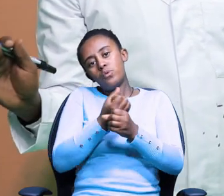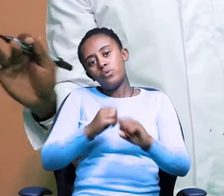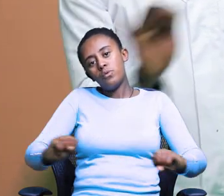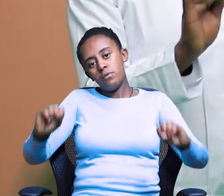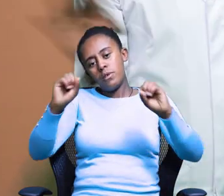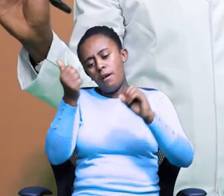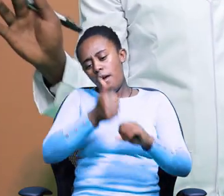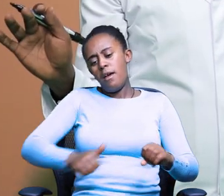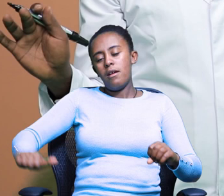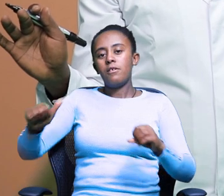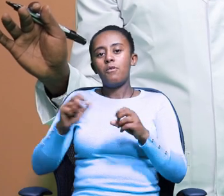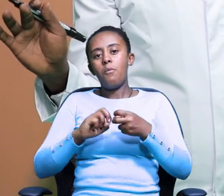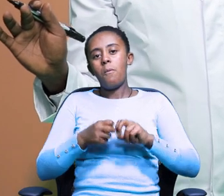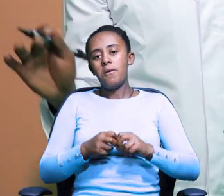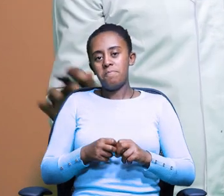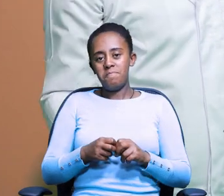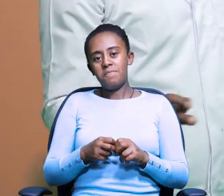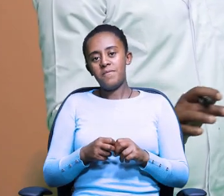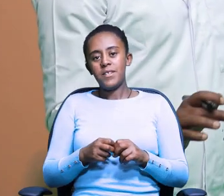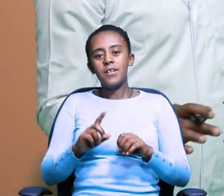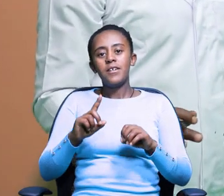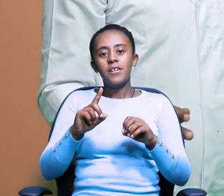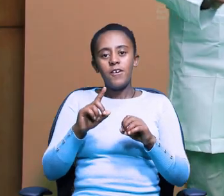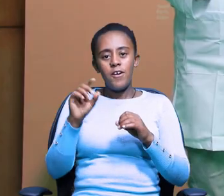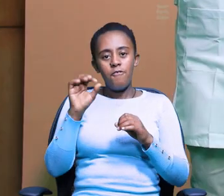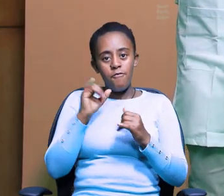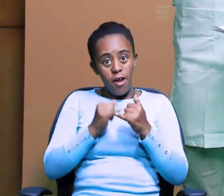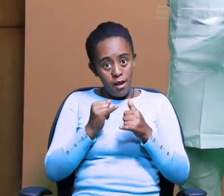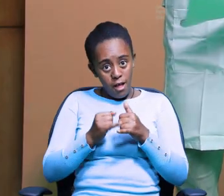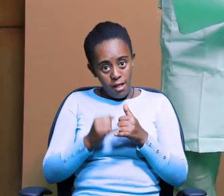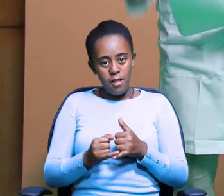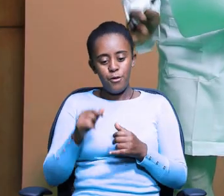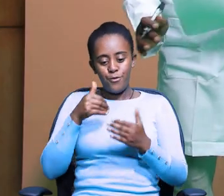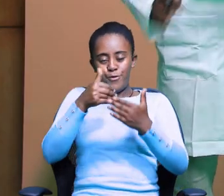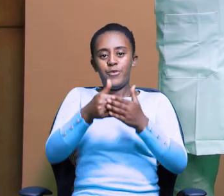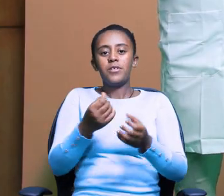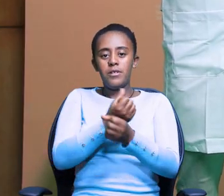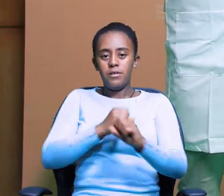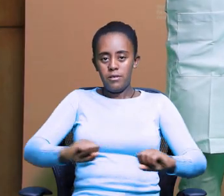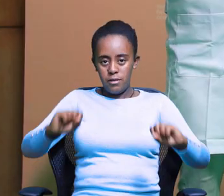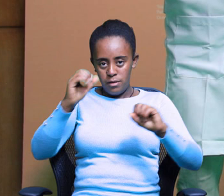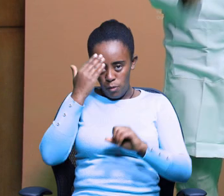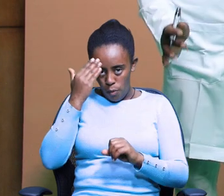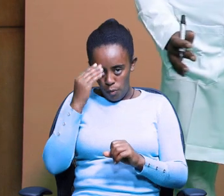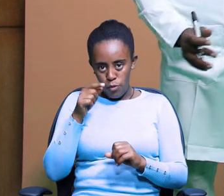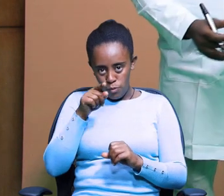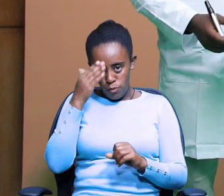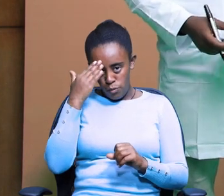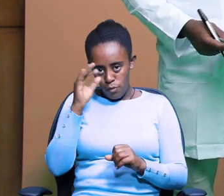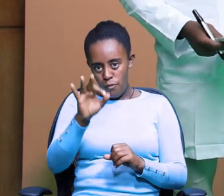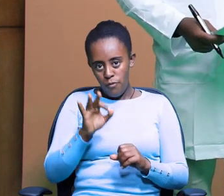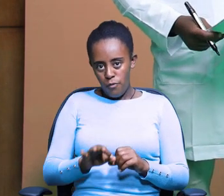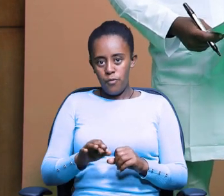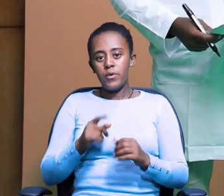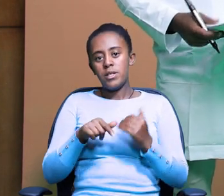solve any problem. Therefore, finally, you reach at the solution by your knowing the formula.